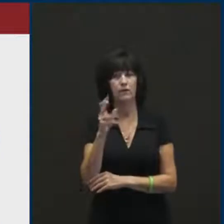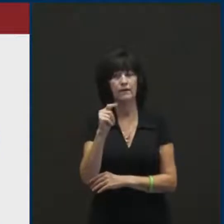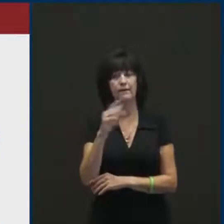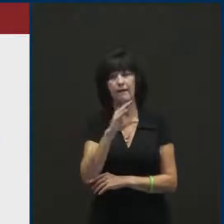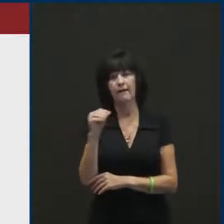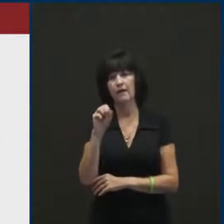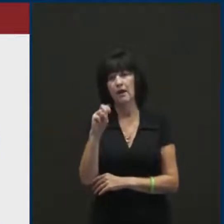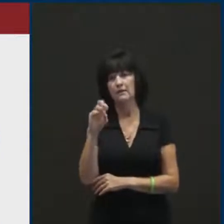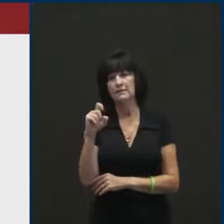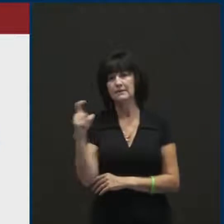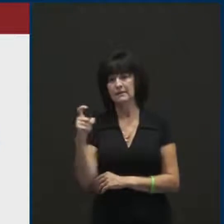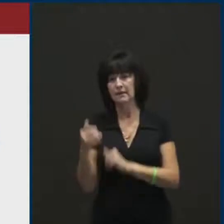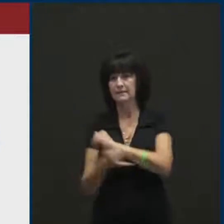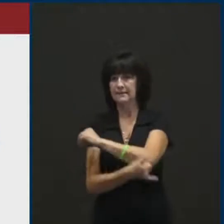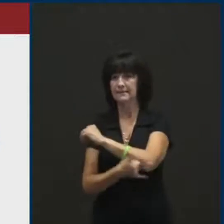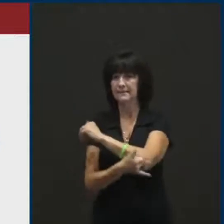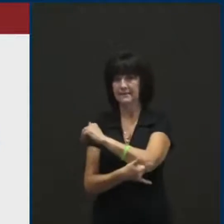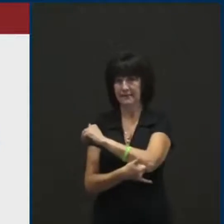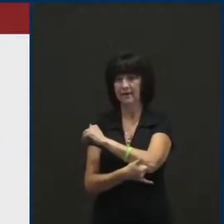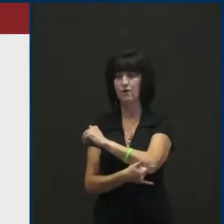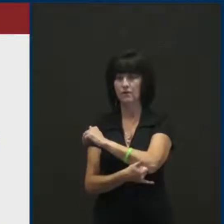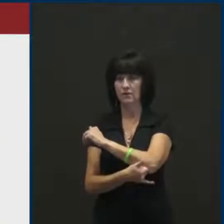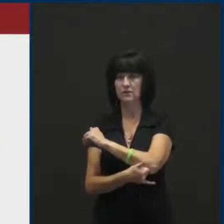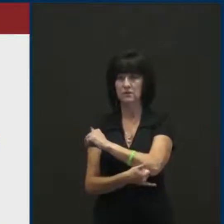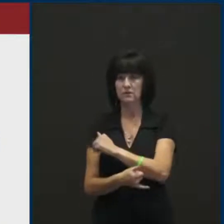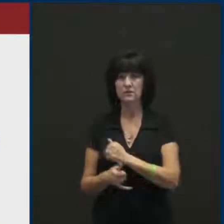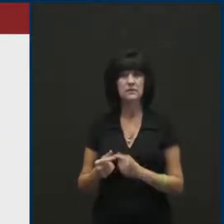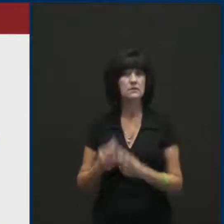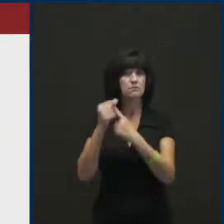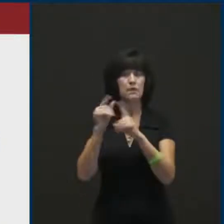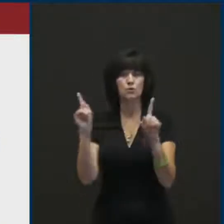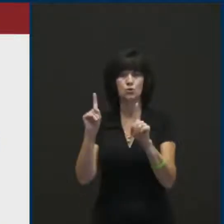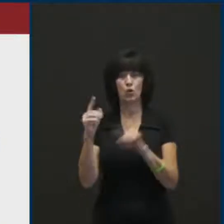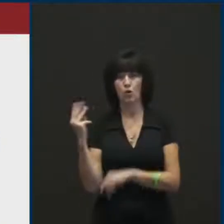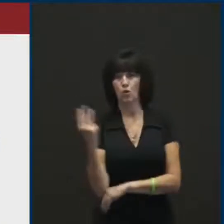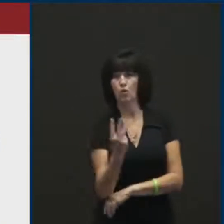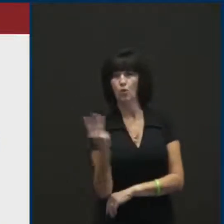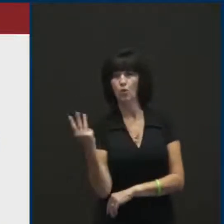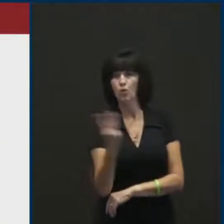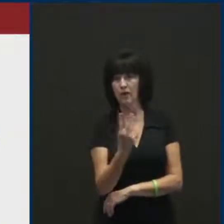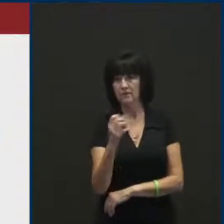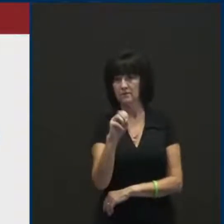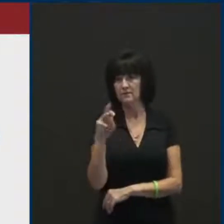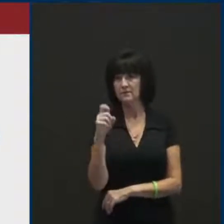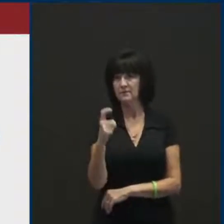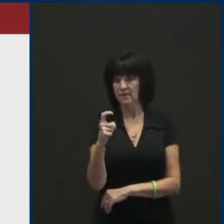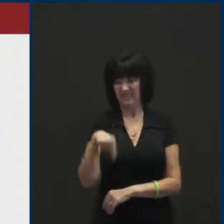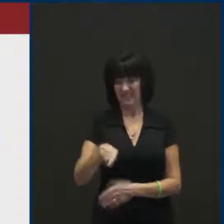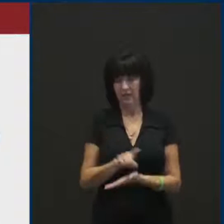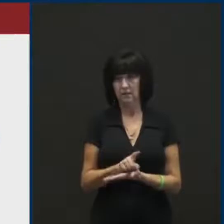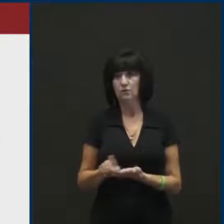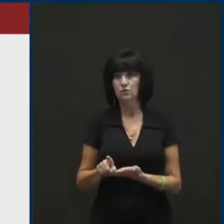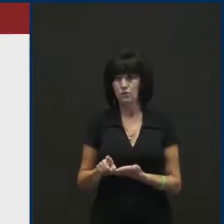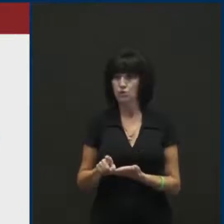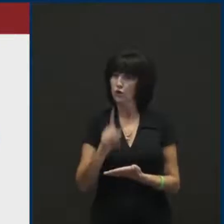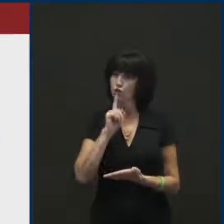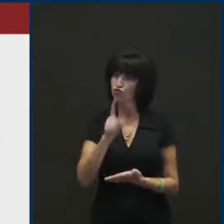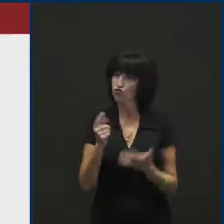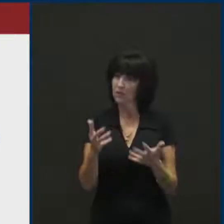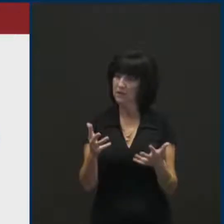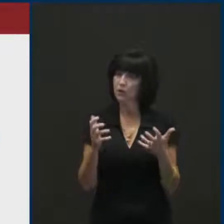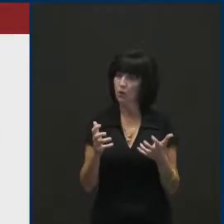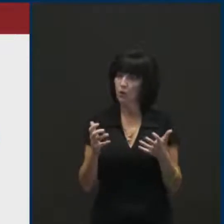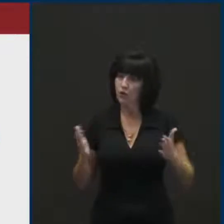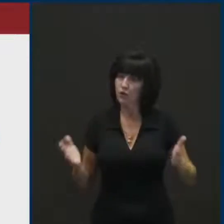Sussex County, especially on the western side of Sussex County this week. So we really want to